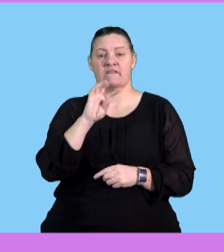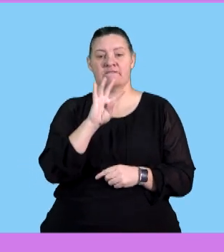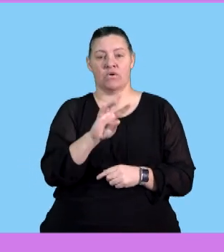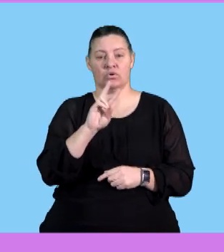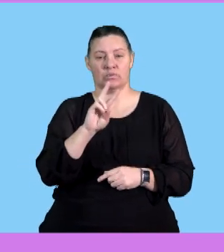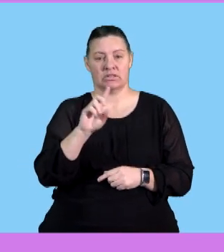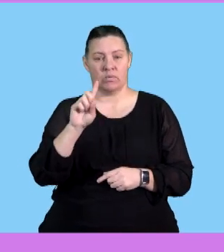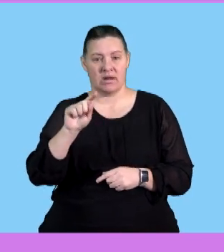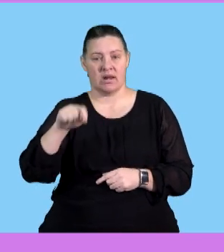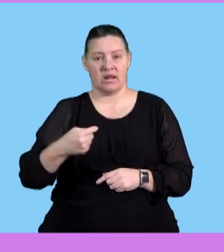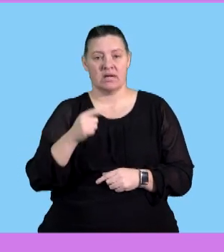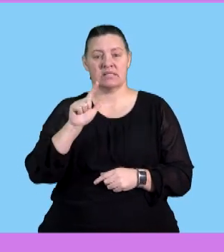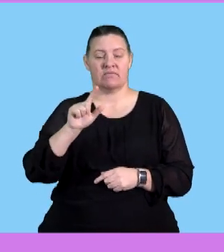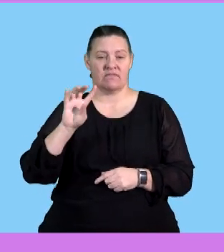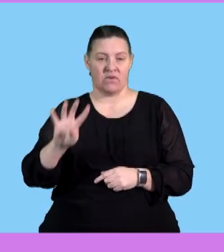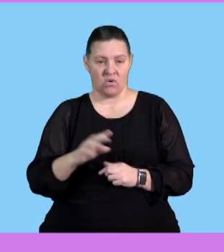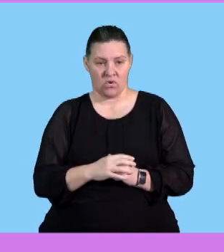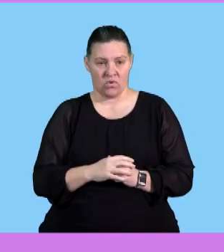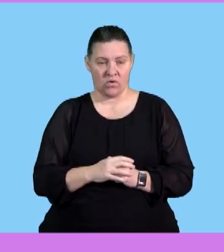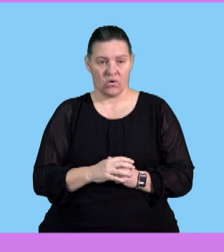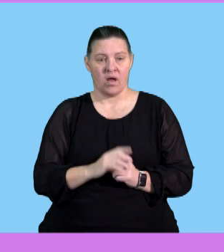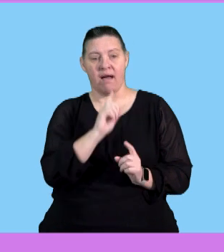1,227.27 plus